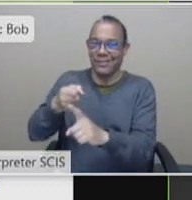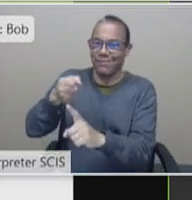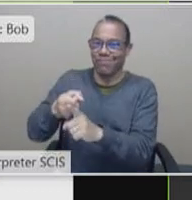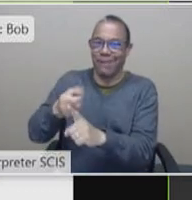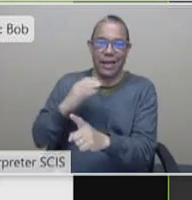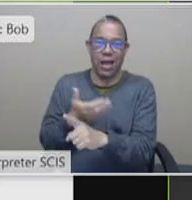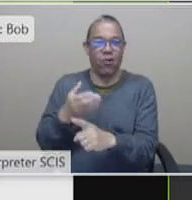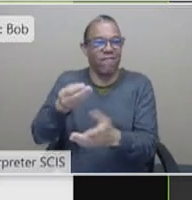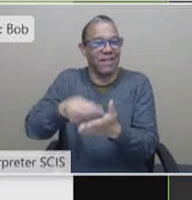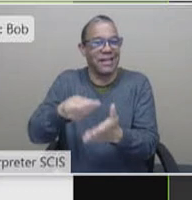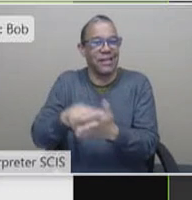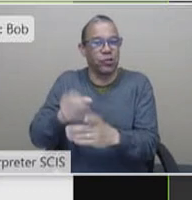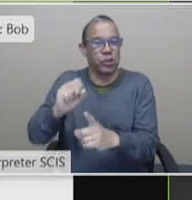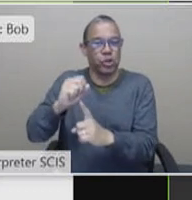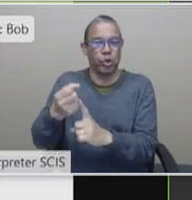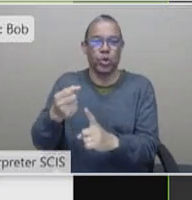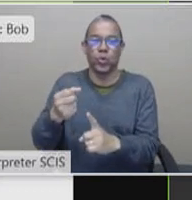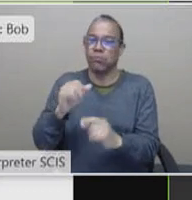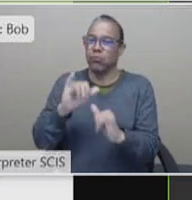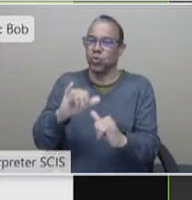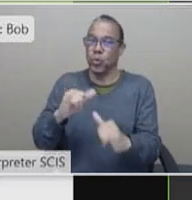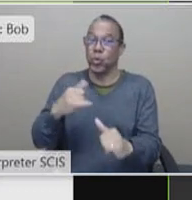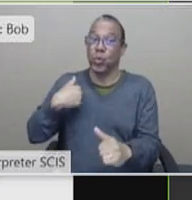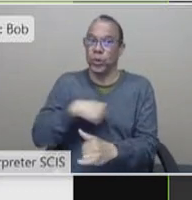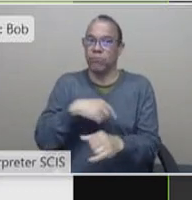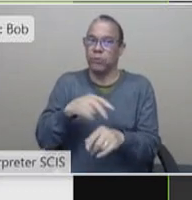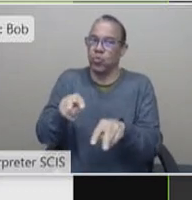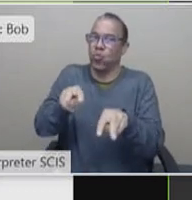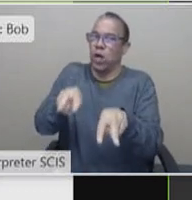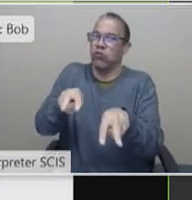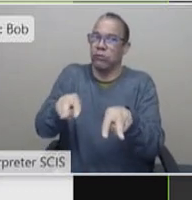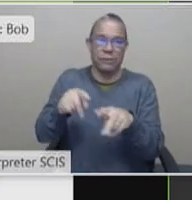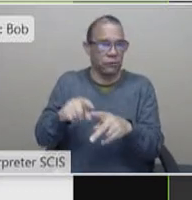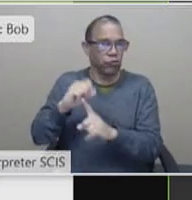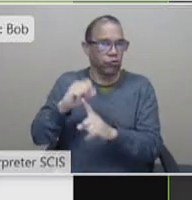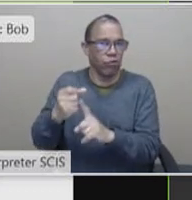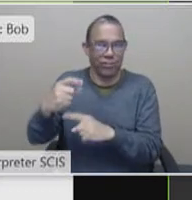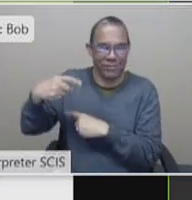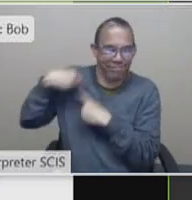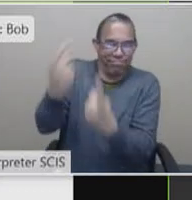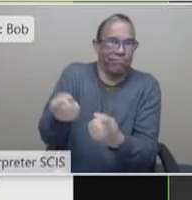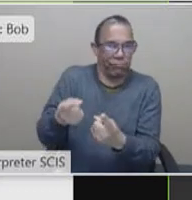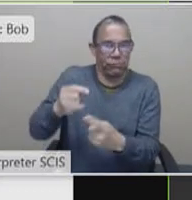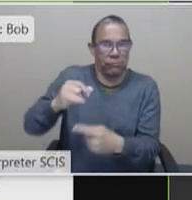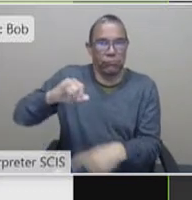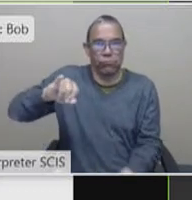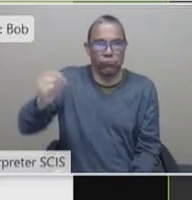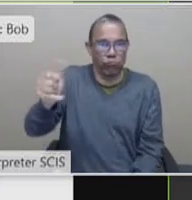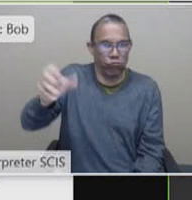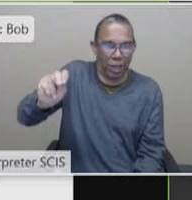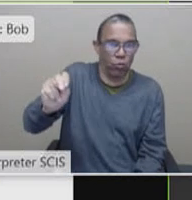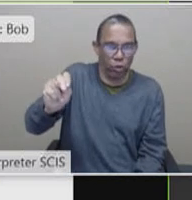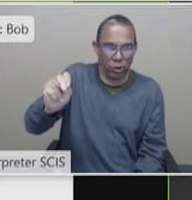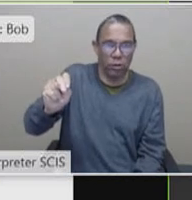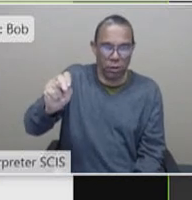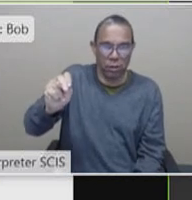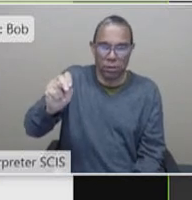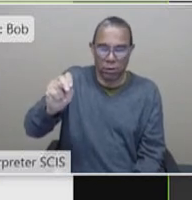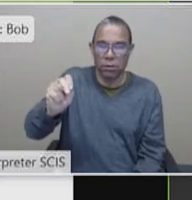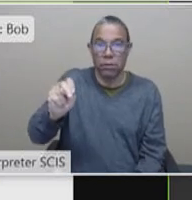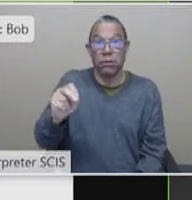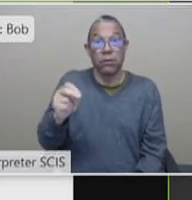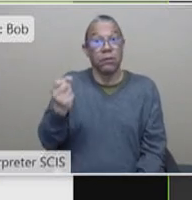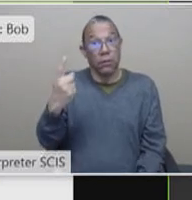We've been watching this situation carefully since back in January. And as the